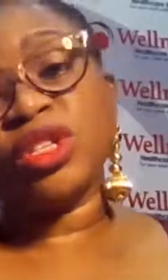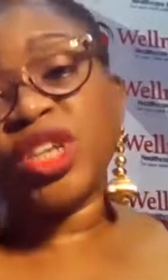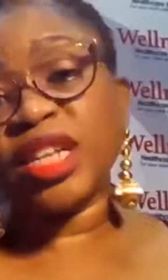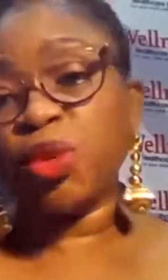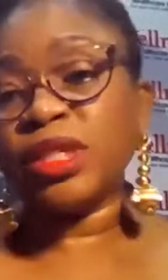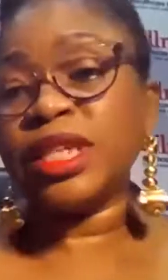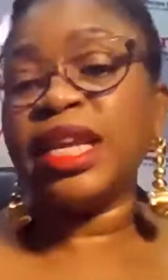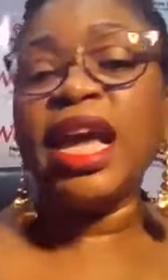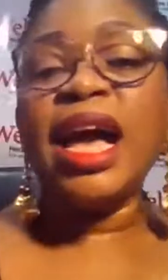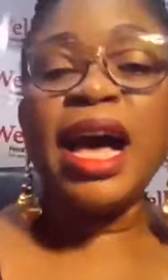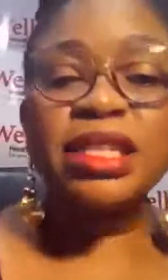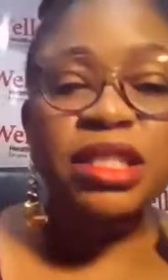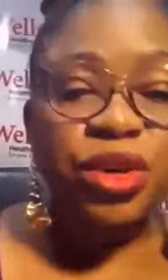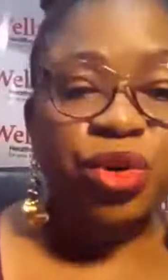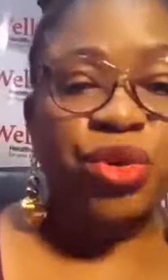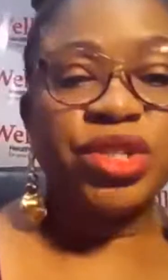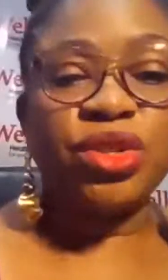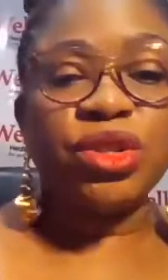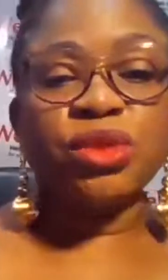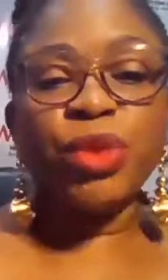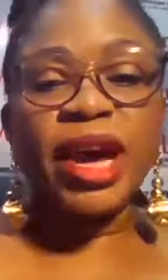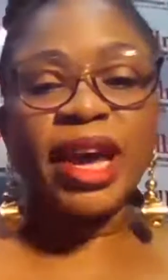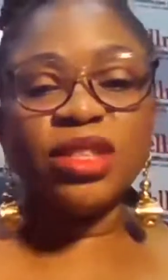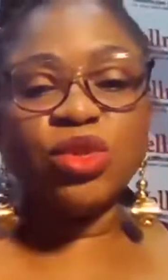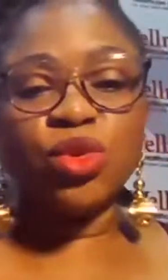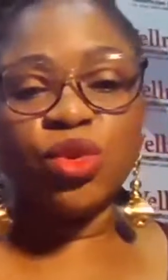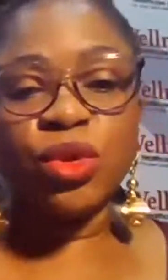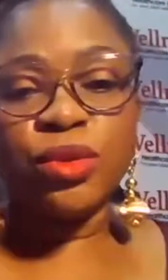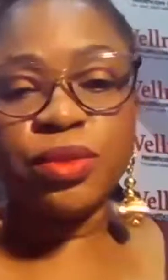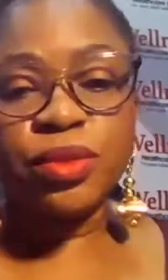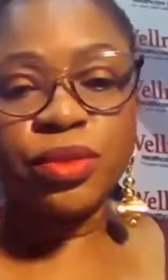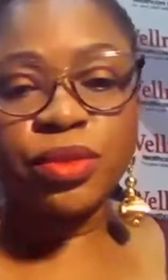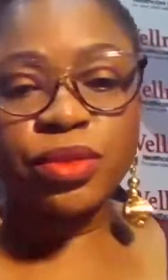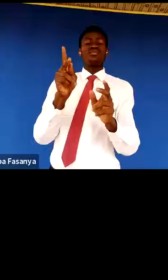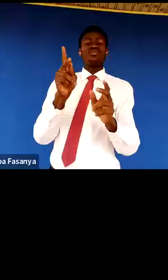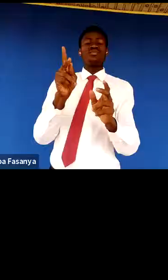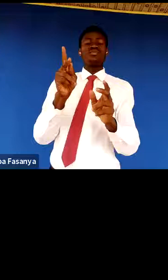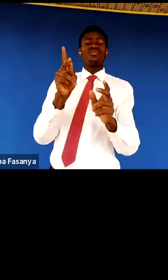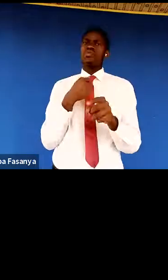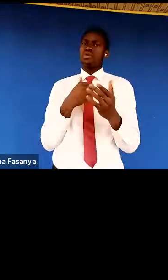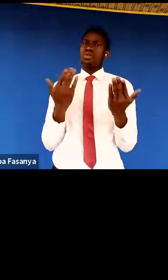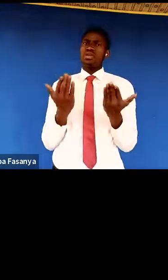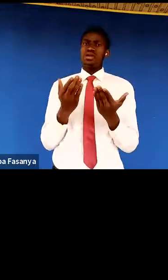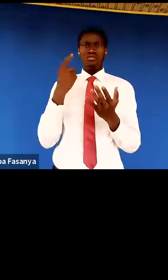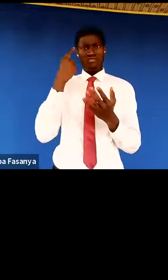Please go to the chat button, ask your questions. We're here to